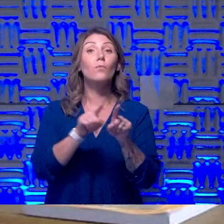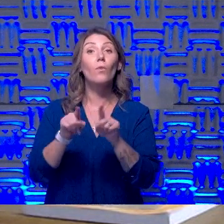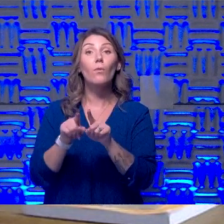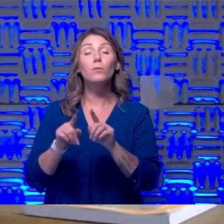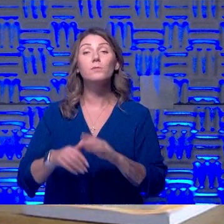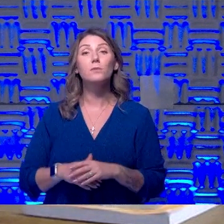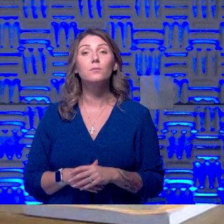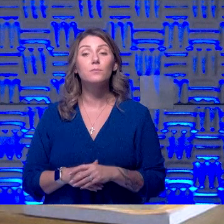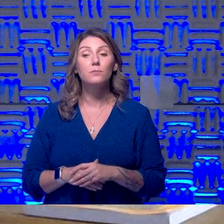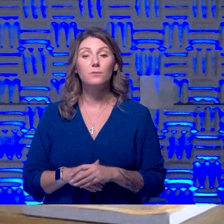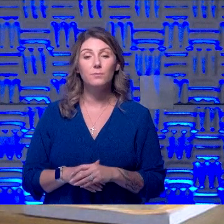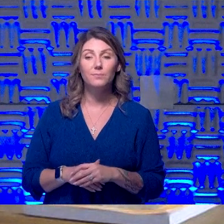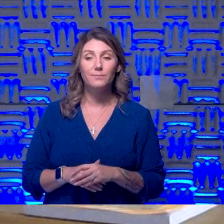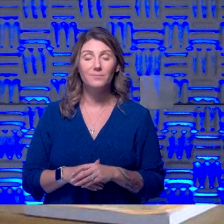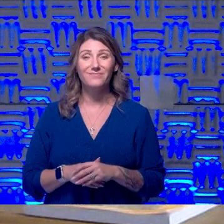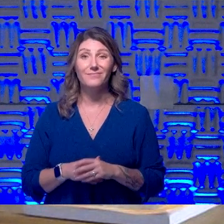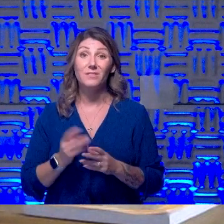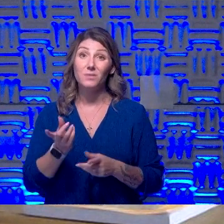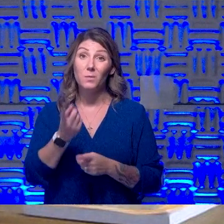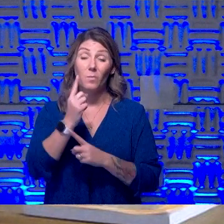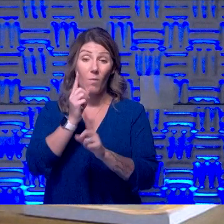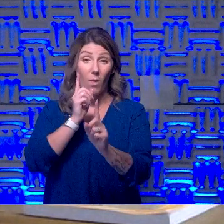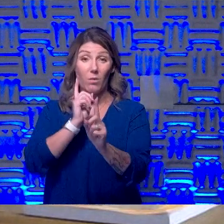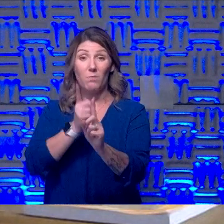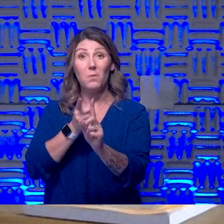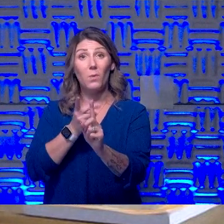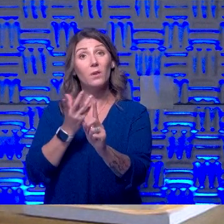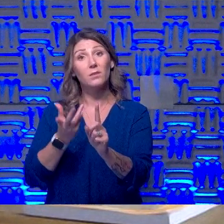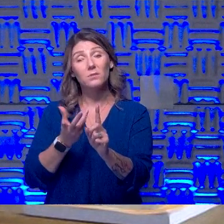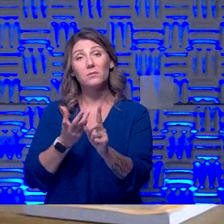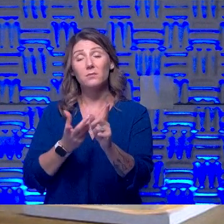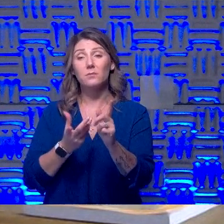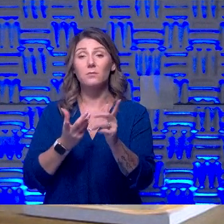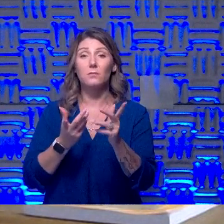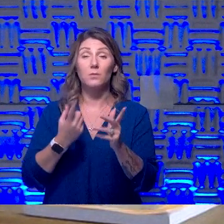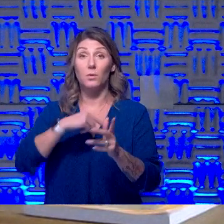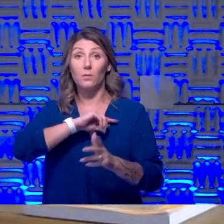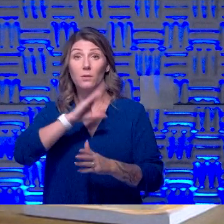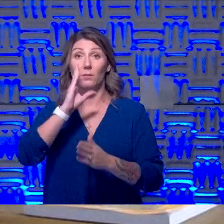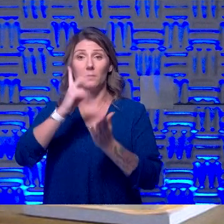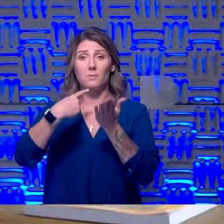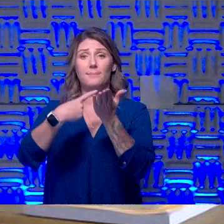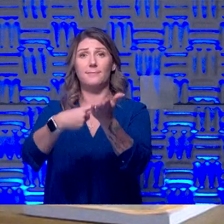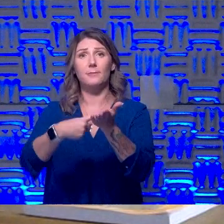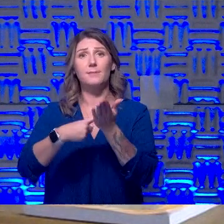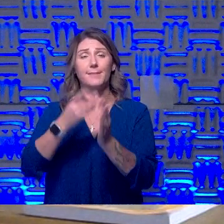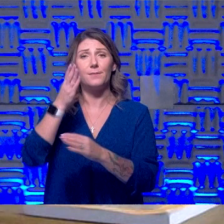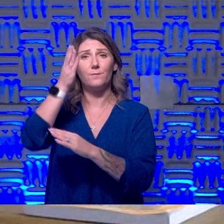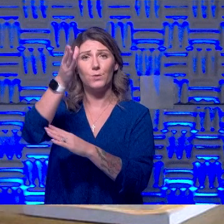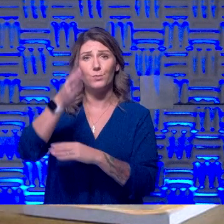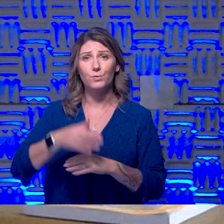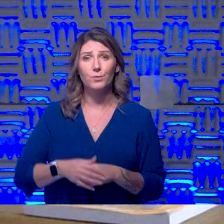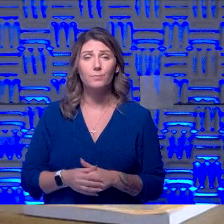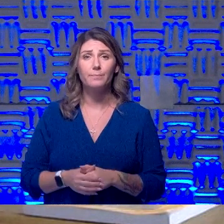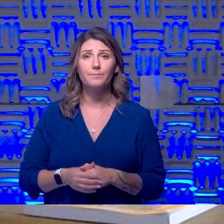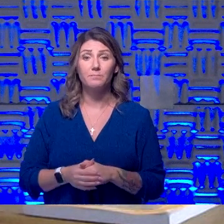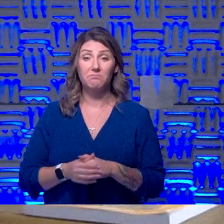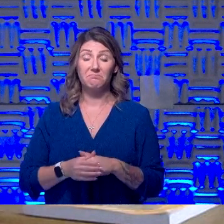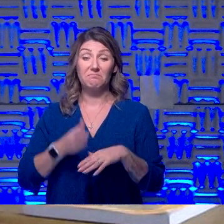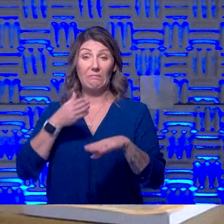that this is one of the points at which we'll be talking about in the future.